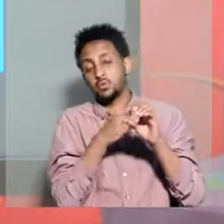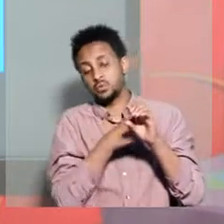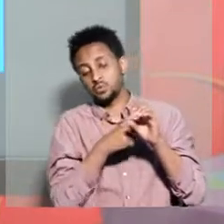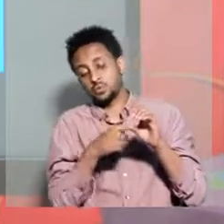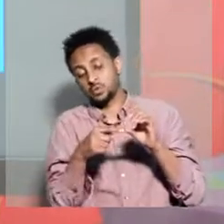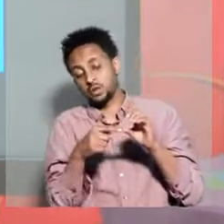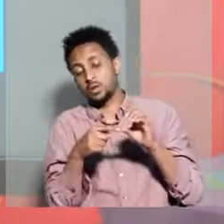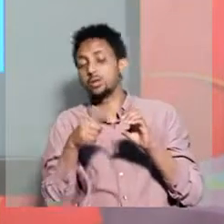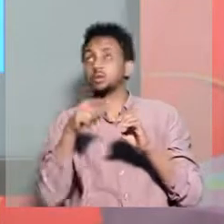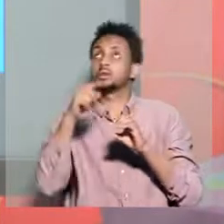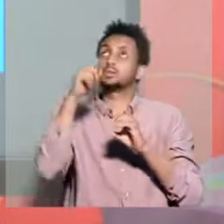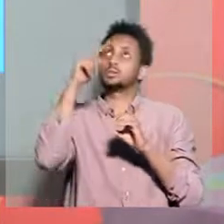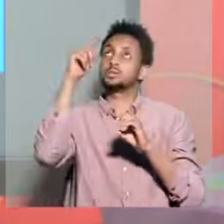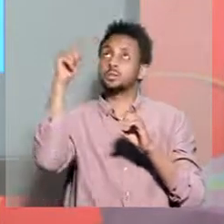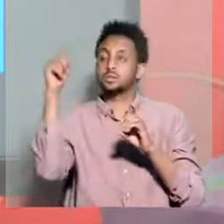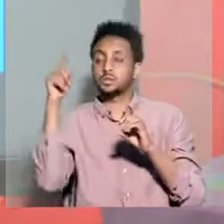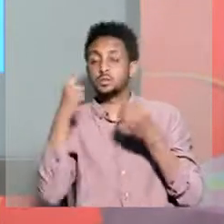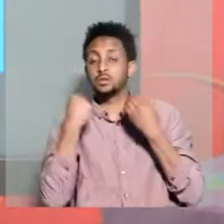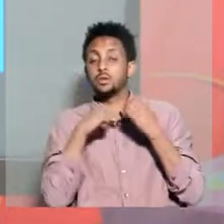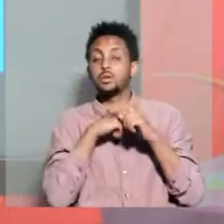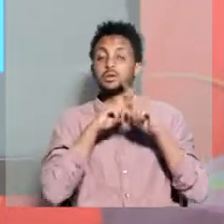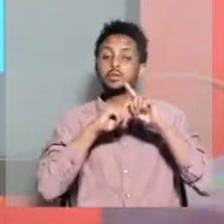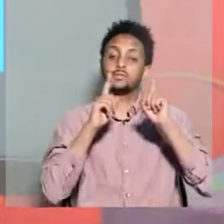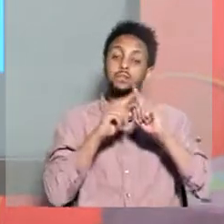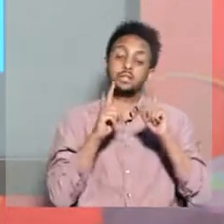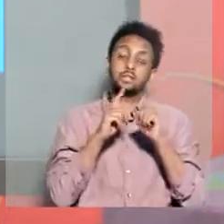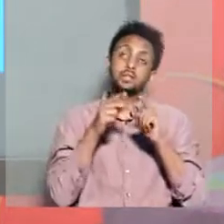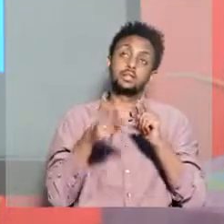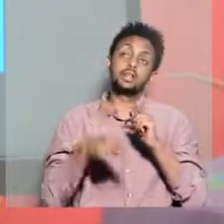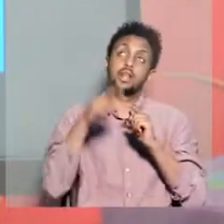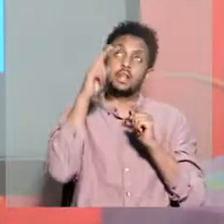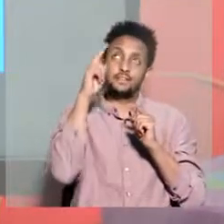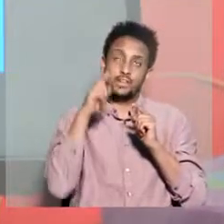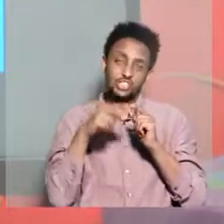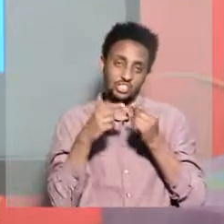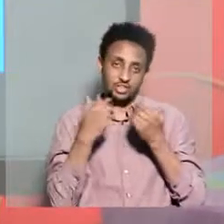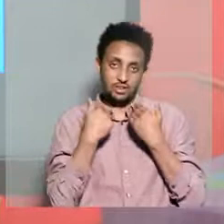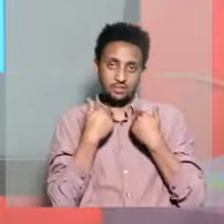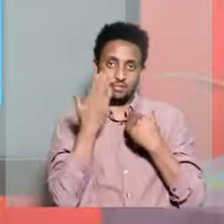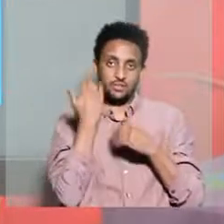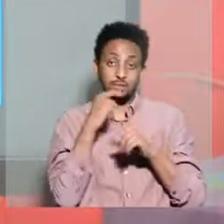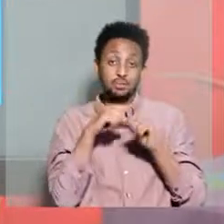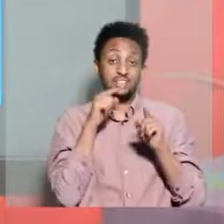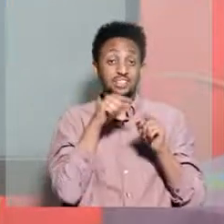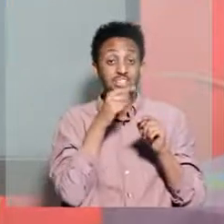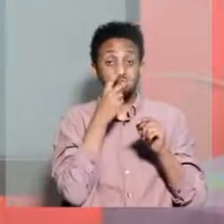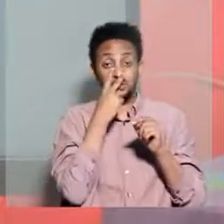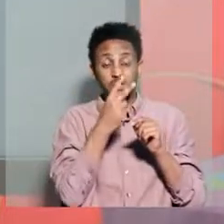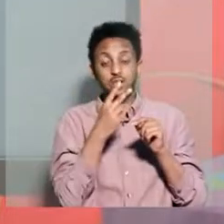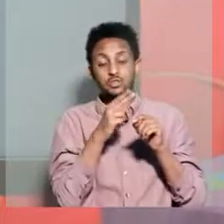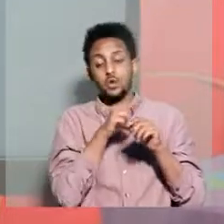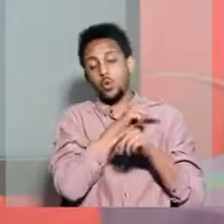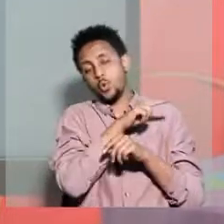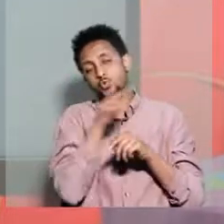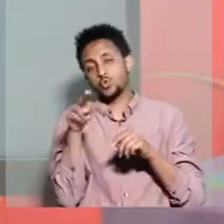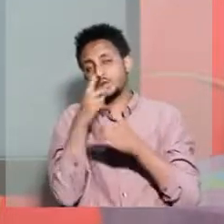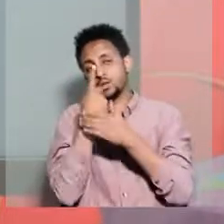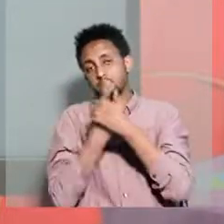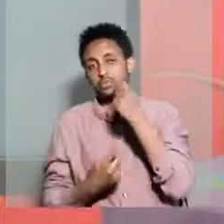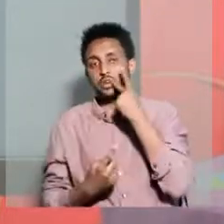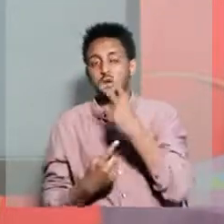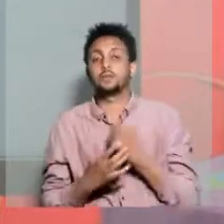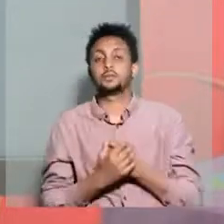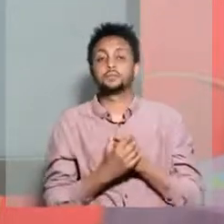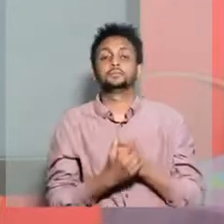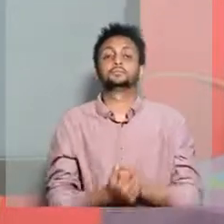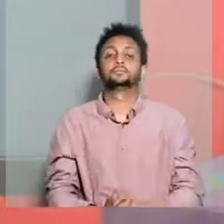which gradually increasing and found at different elevation or level. But in this case, we can take a horizontal pipe.